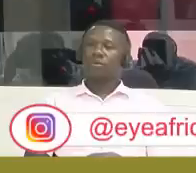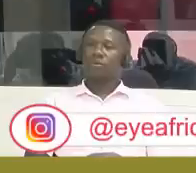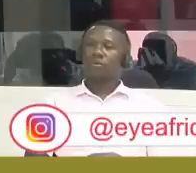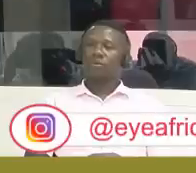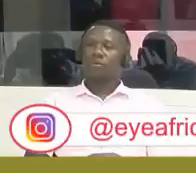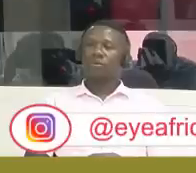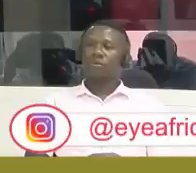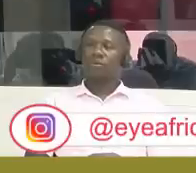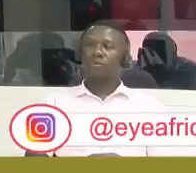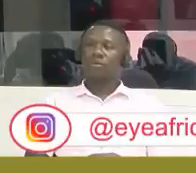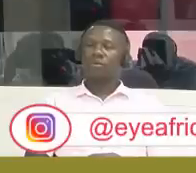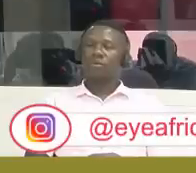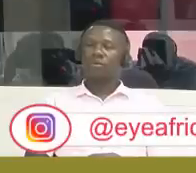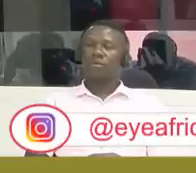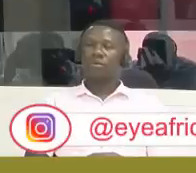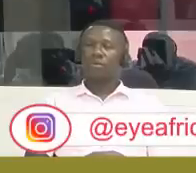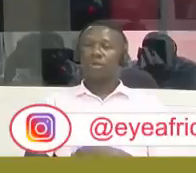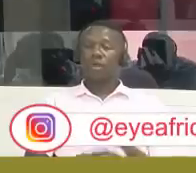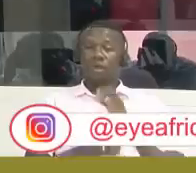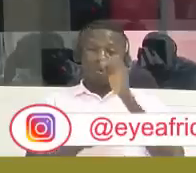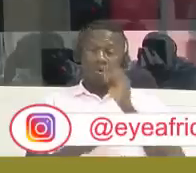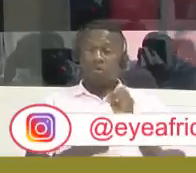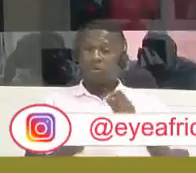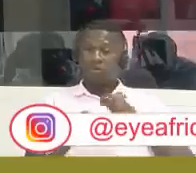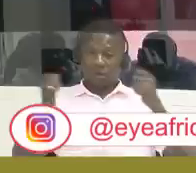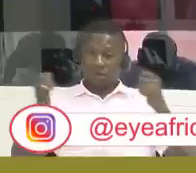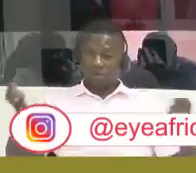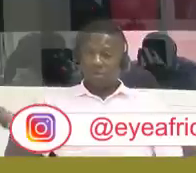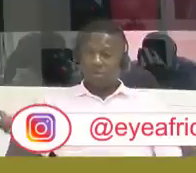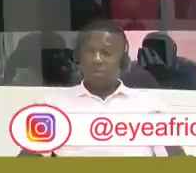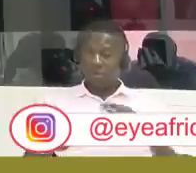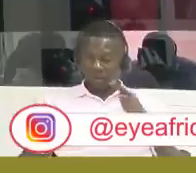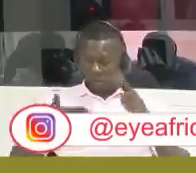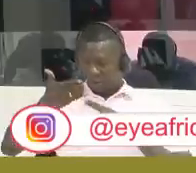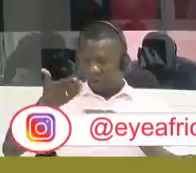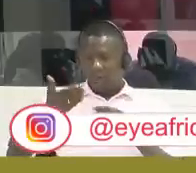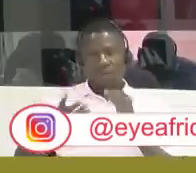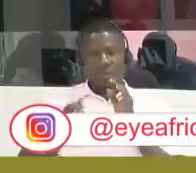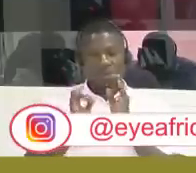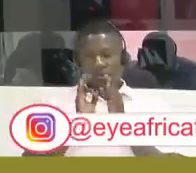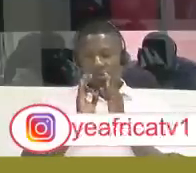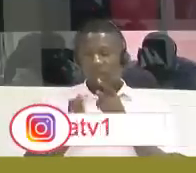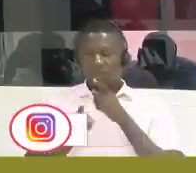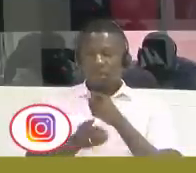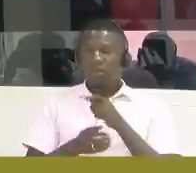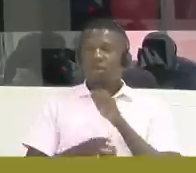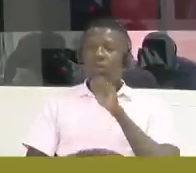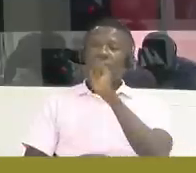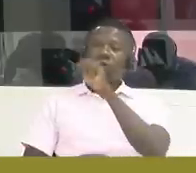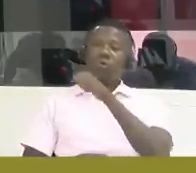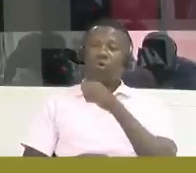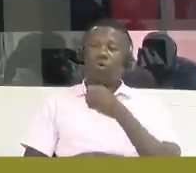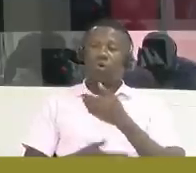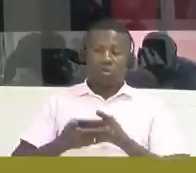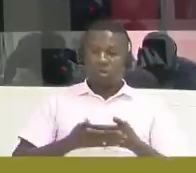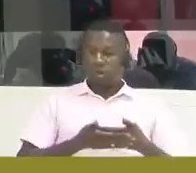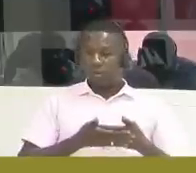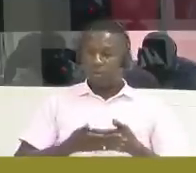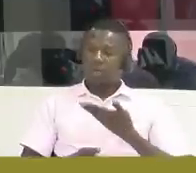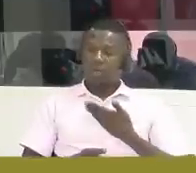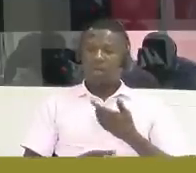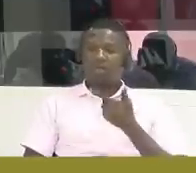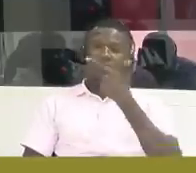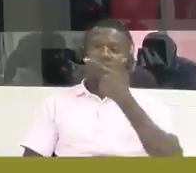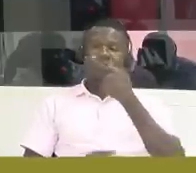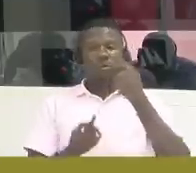The Daily Observer article I read stated that your baby was 7 months old, and